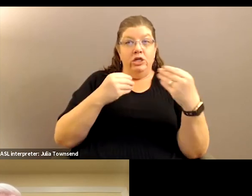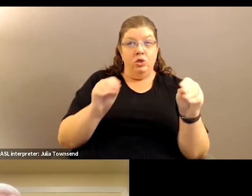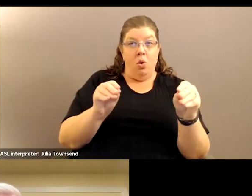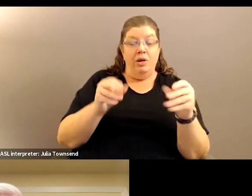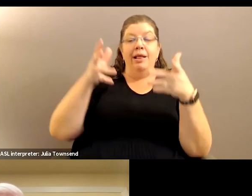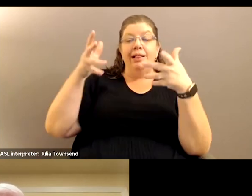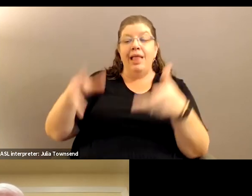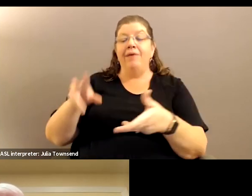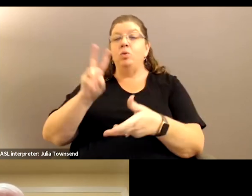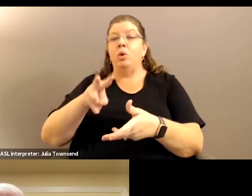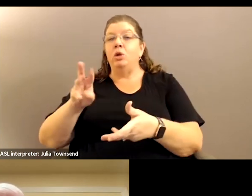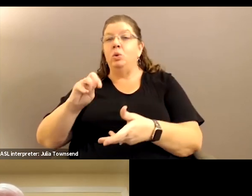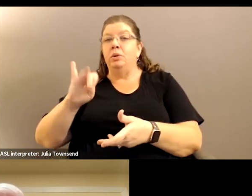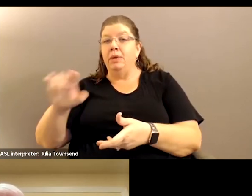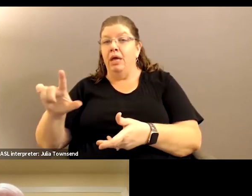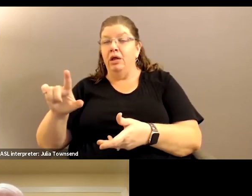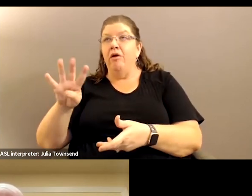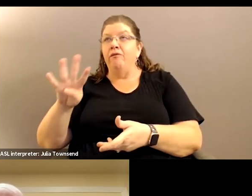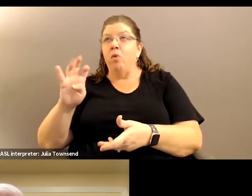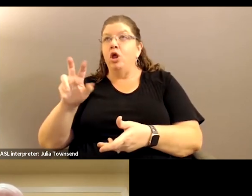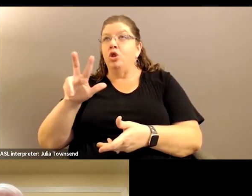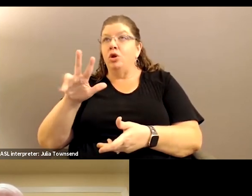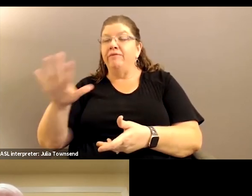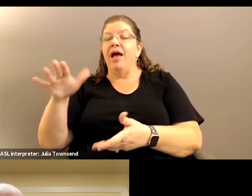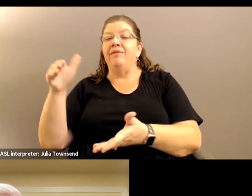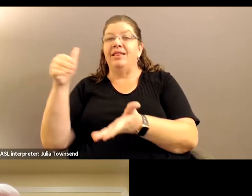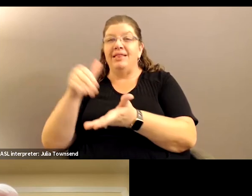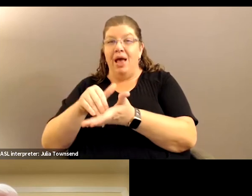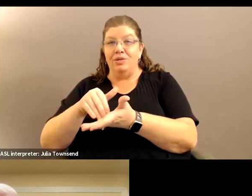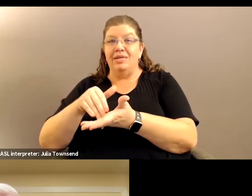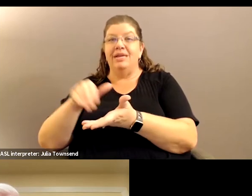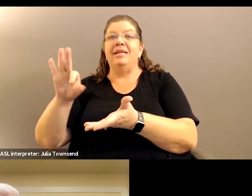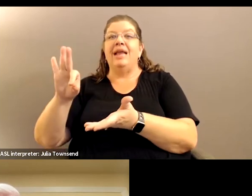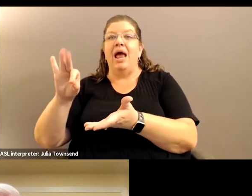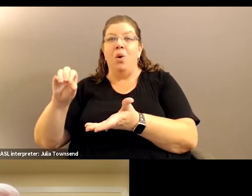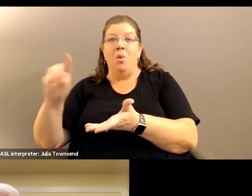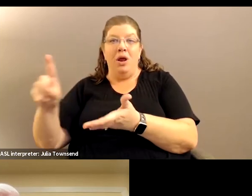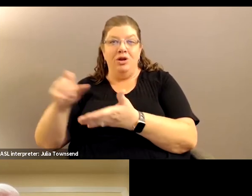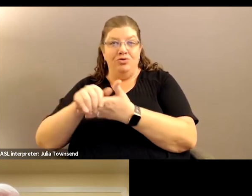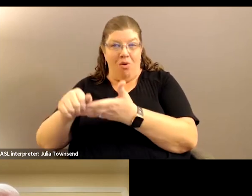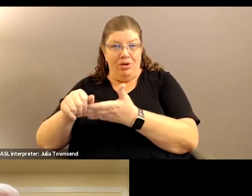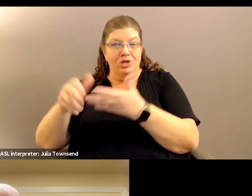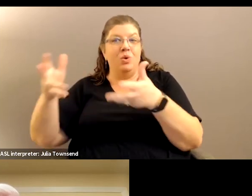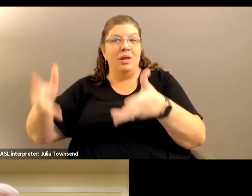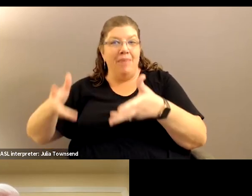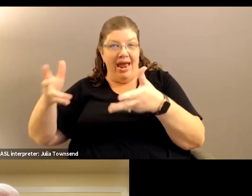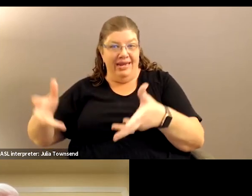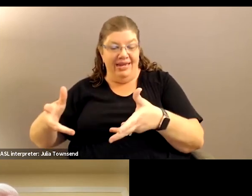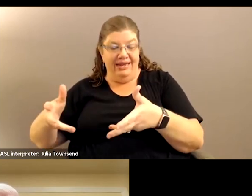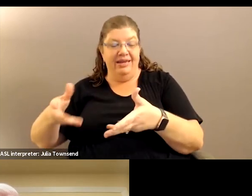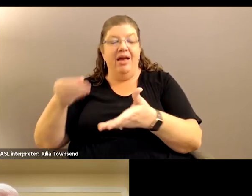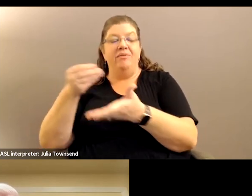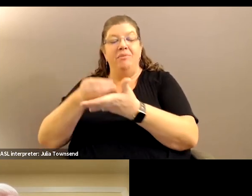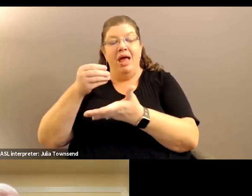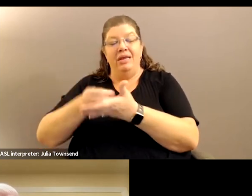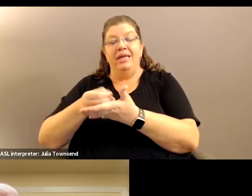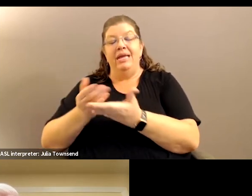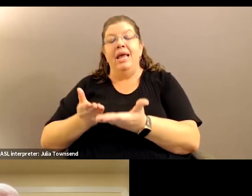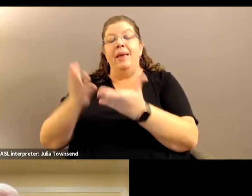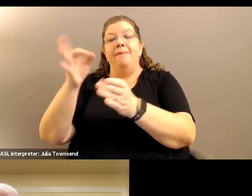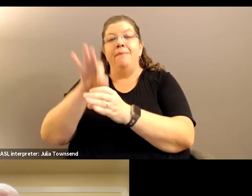22 million and thirty five thousand nine hundred and one dollars remaining of available measure j